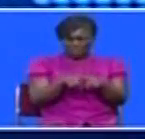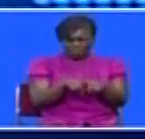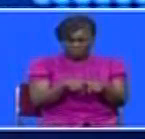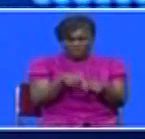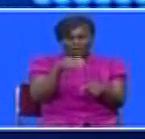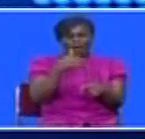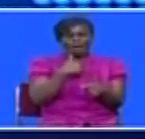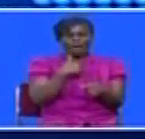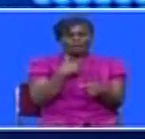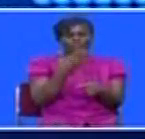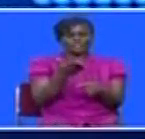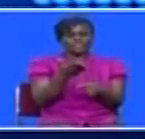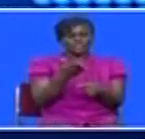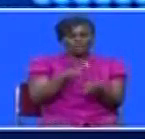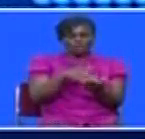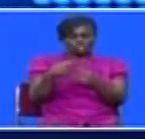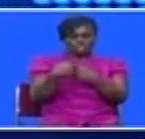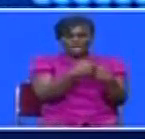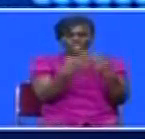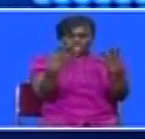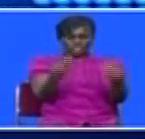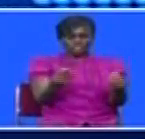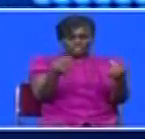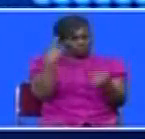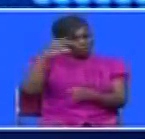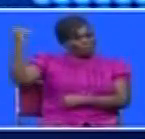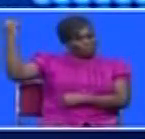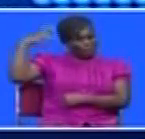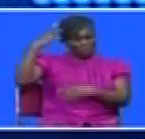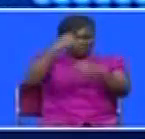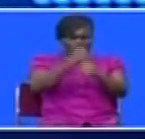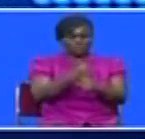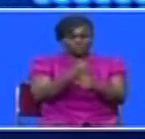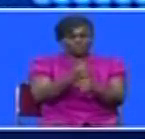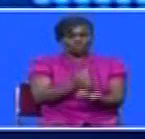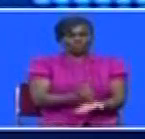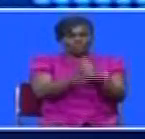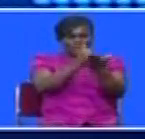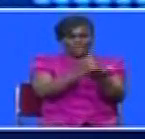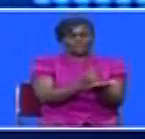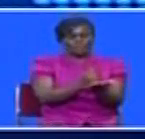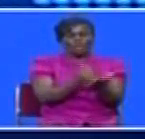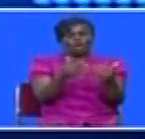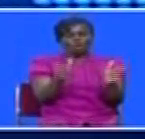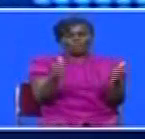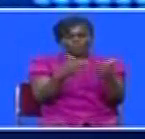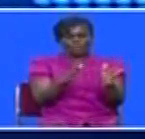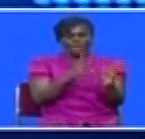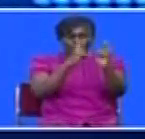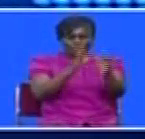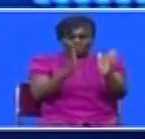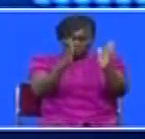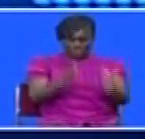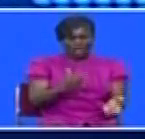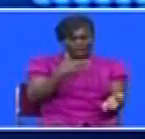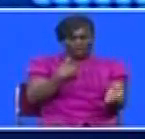Chumo, says vandalism still remains a challenge for the power firm, with interventions to tackle the menace being in the offing. KTN's Joy Doreen